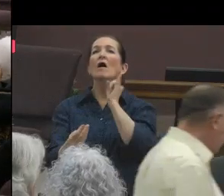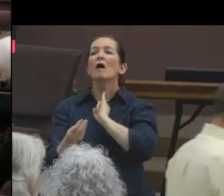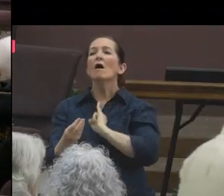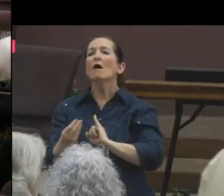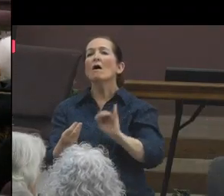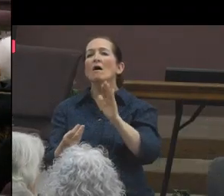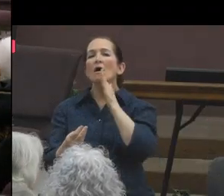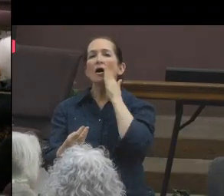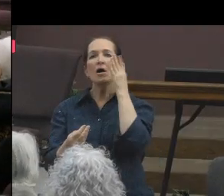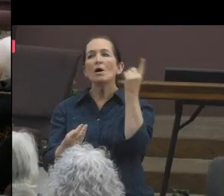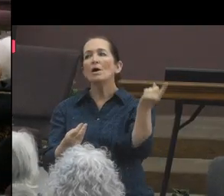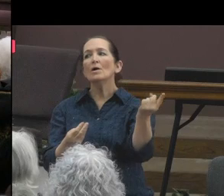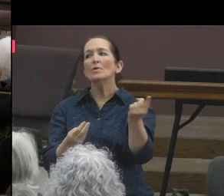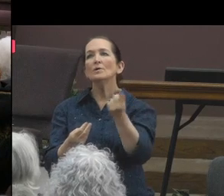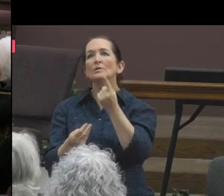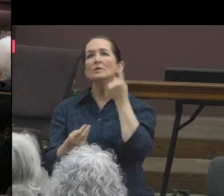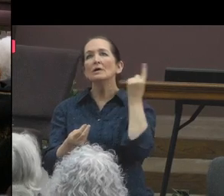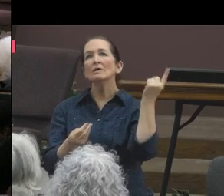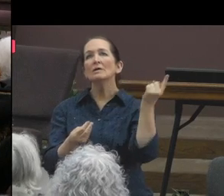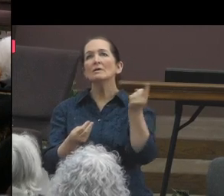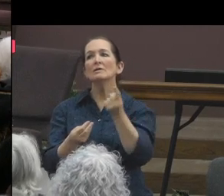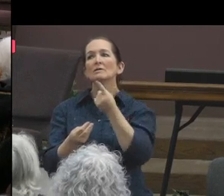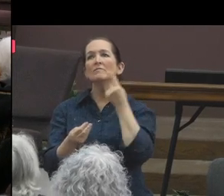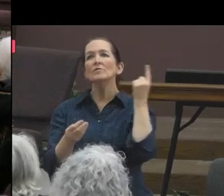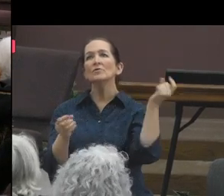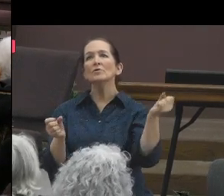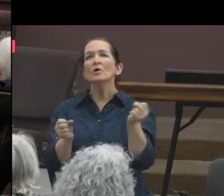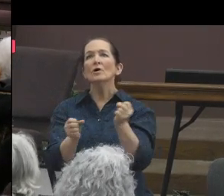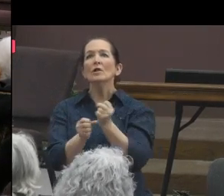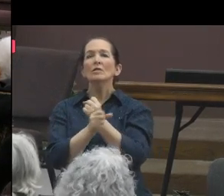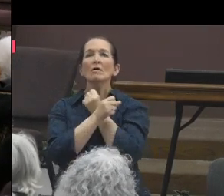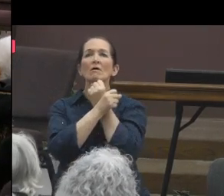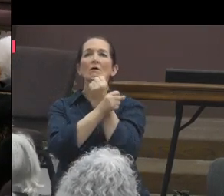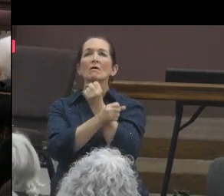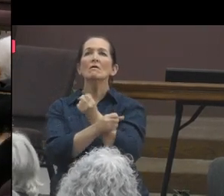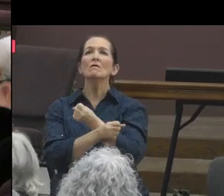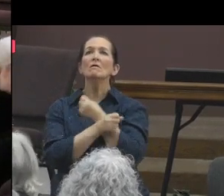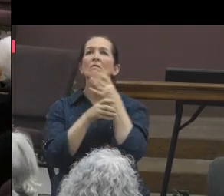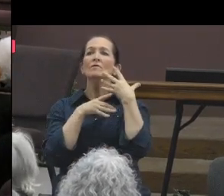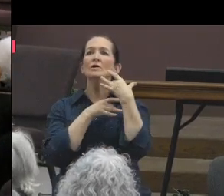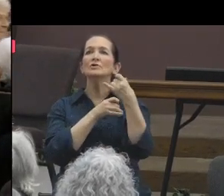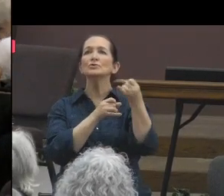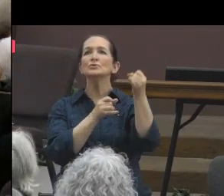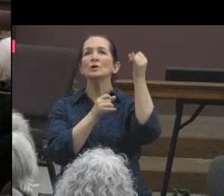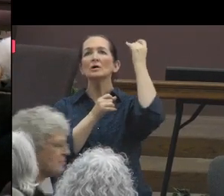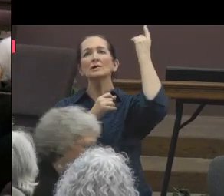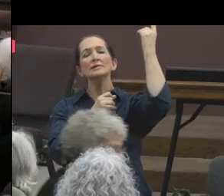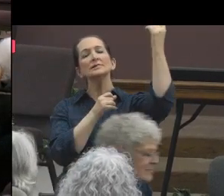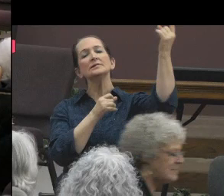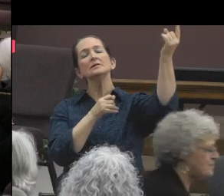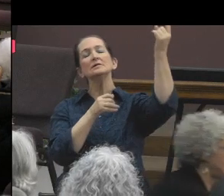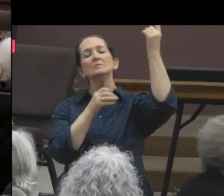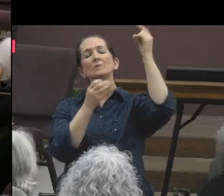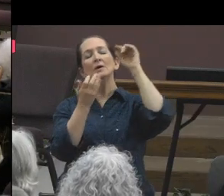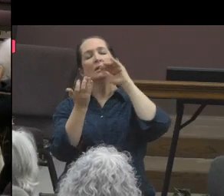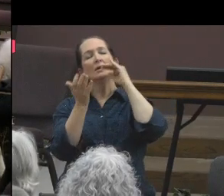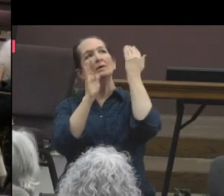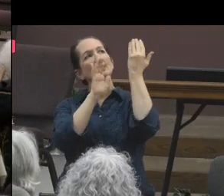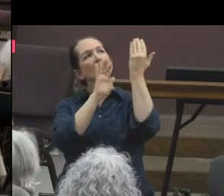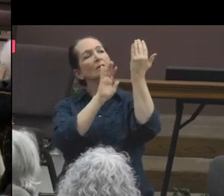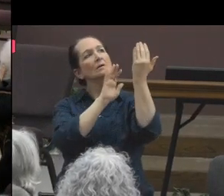give. I will ever love and trust